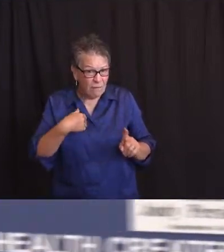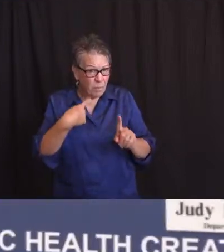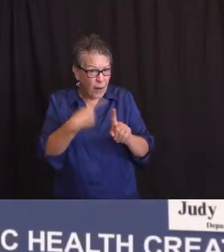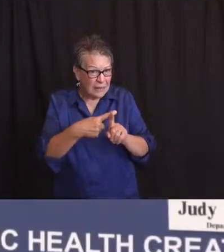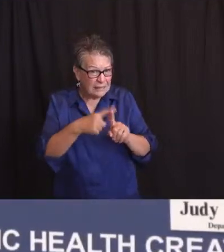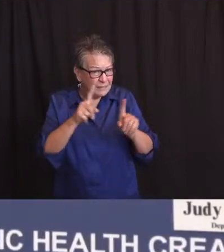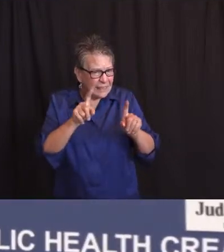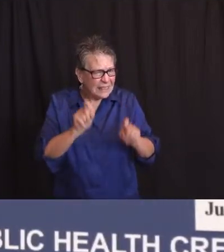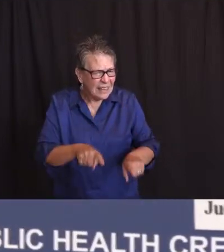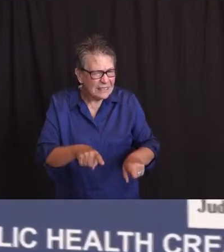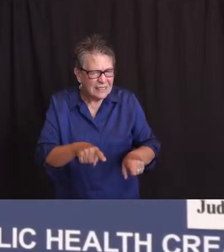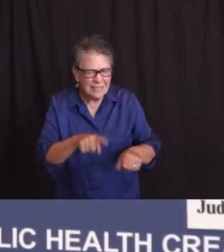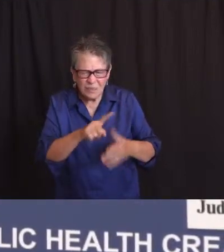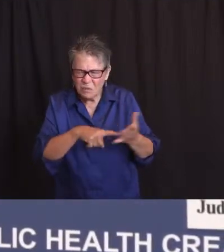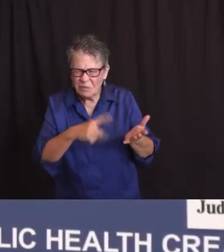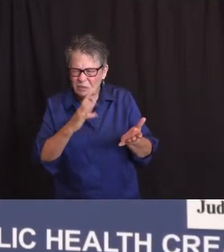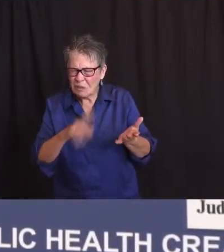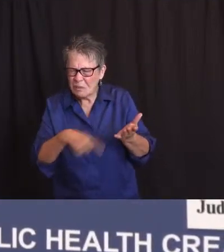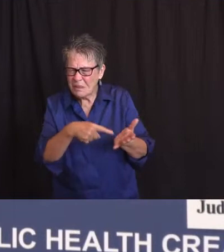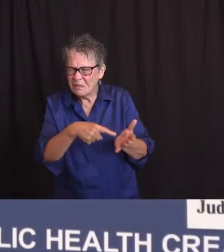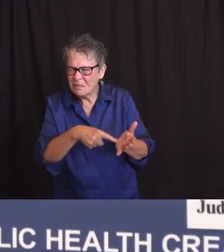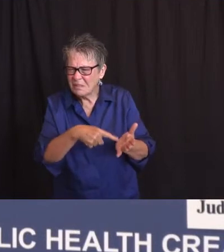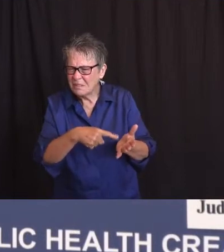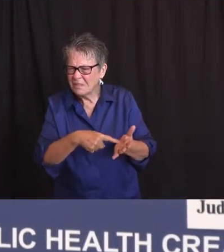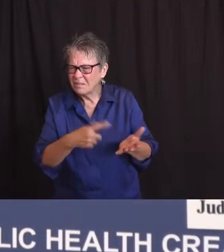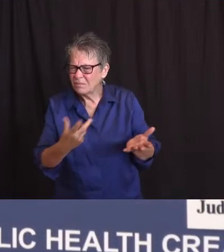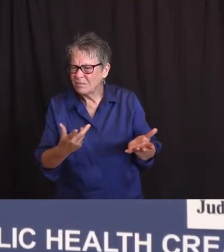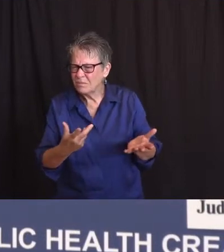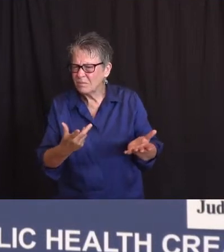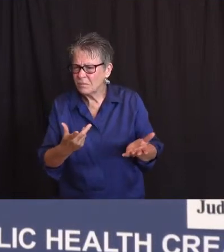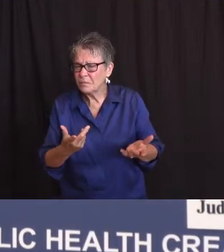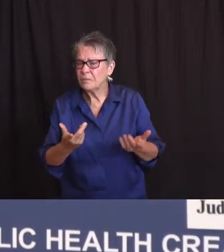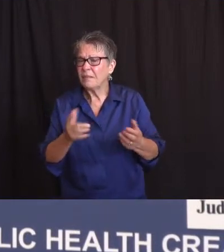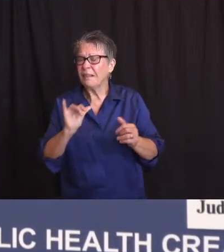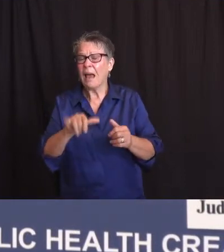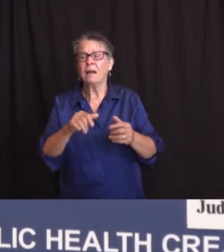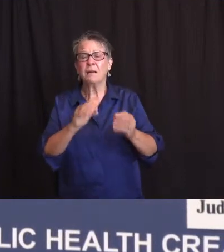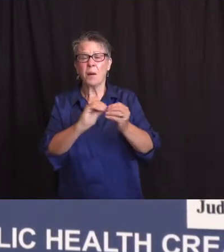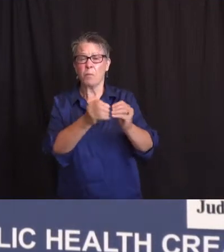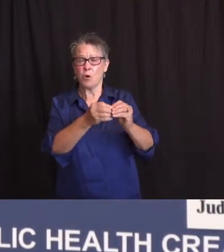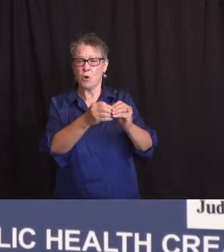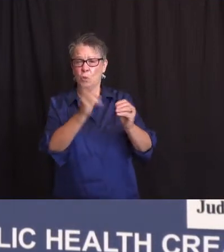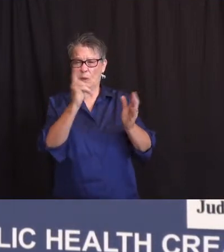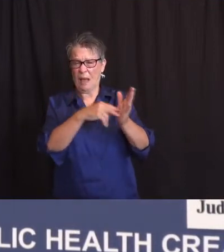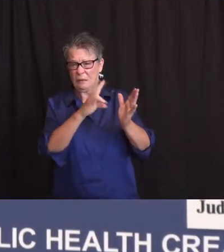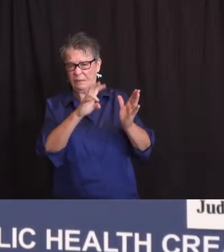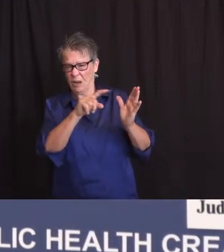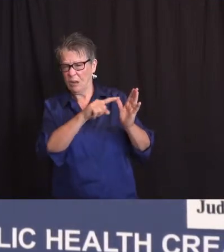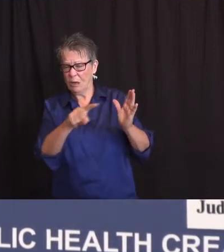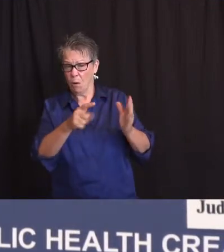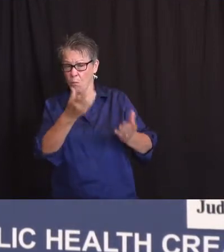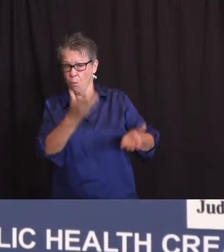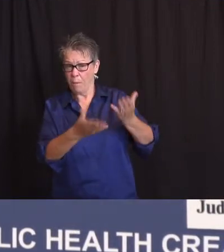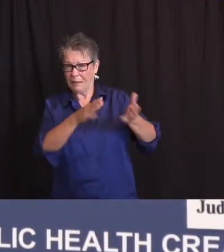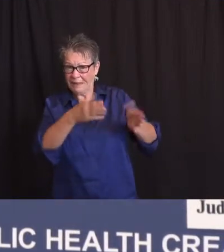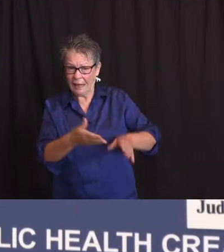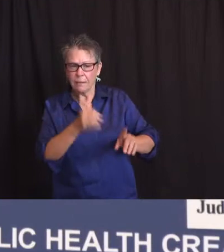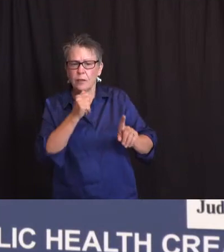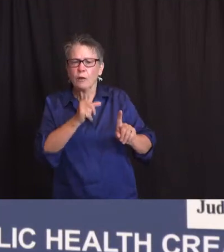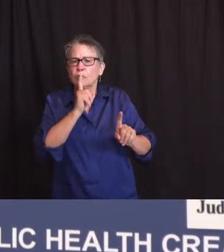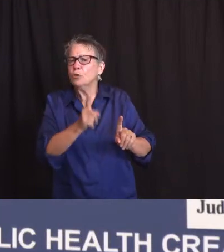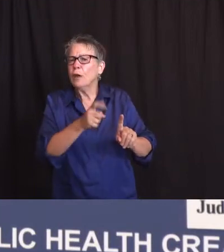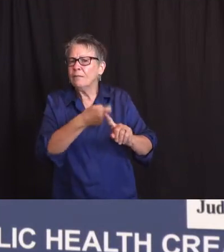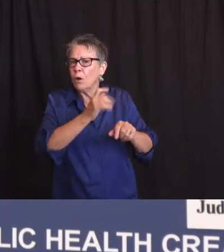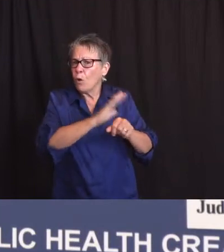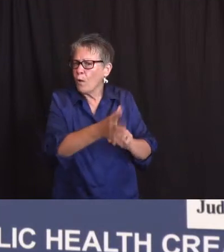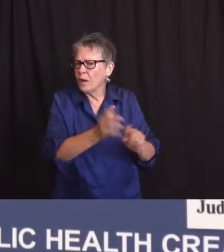So to be a probable death, you first had to be a probable case and then died. Earlier on in the